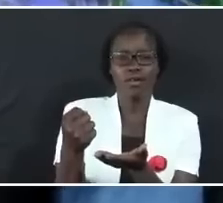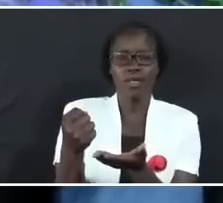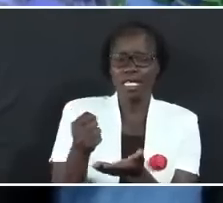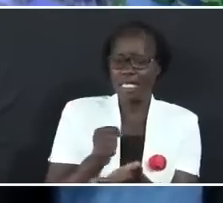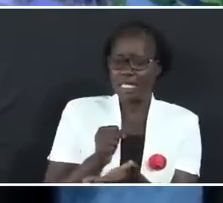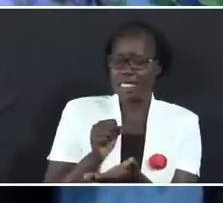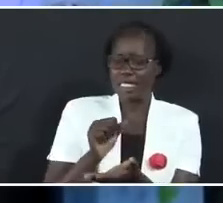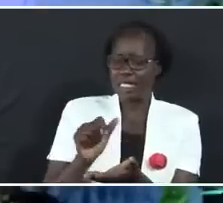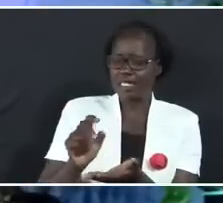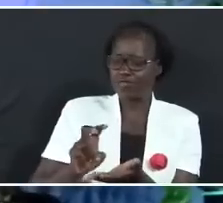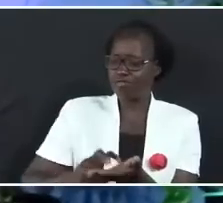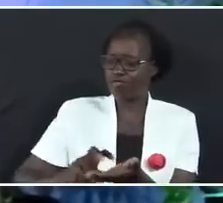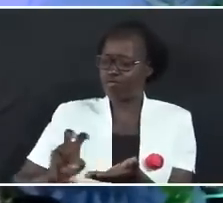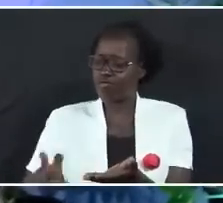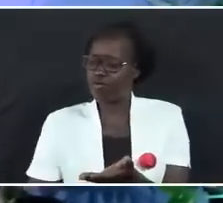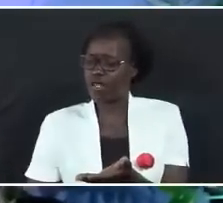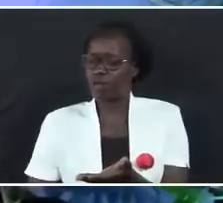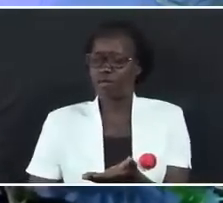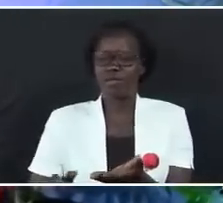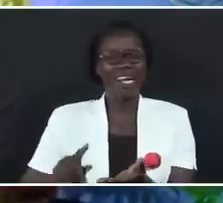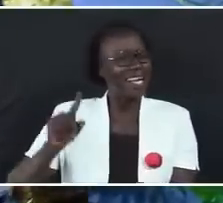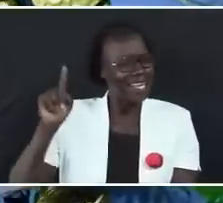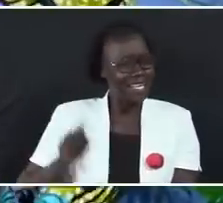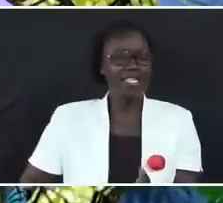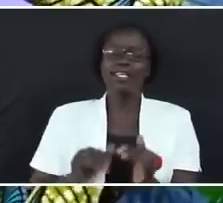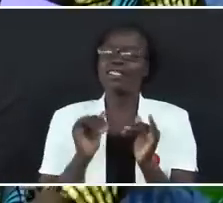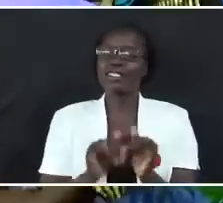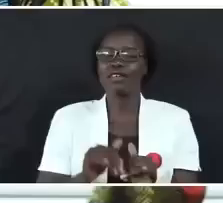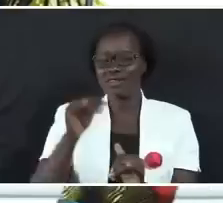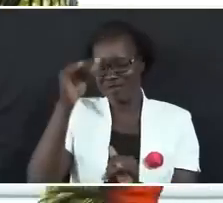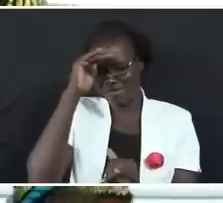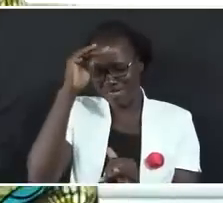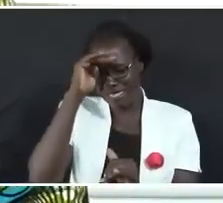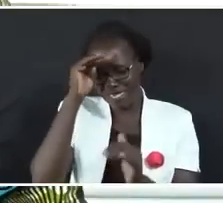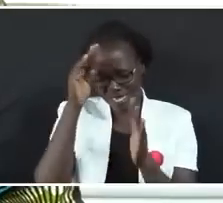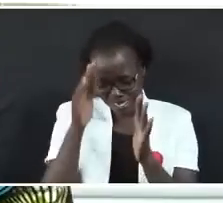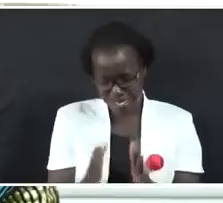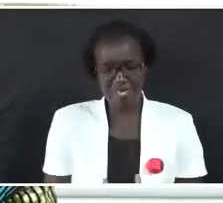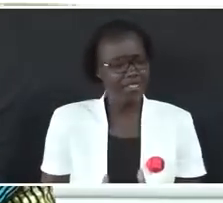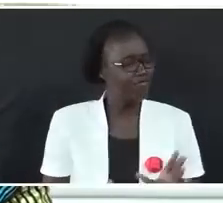She jumped out. Said, I cannot stay with an alcoholic.